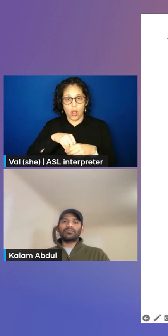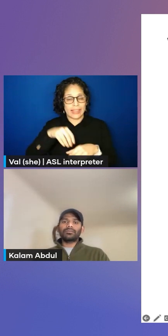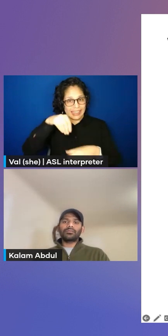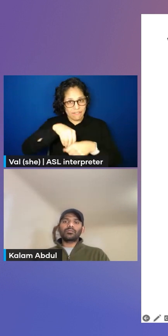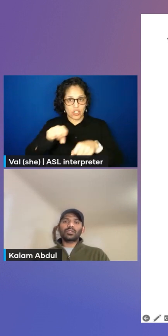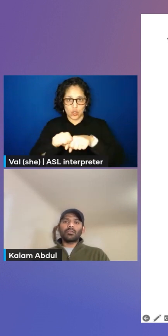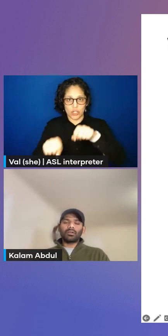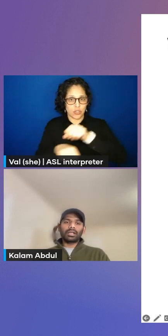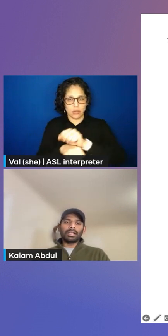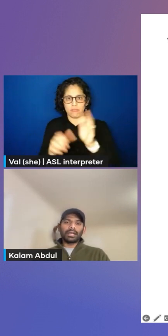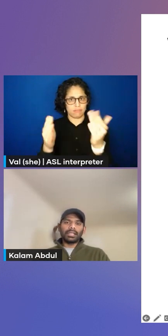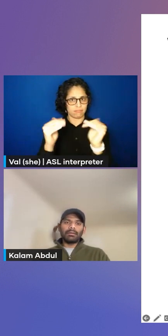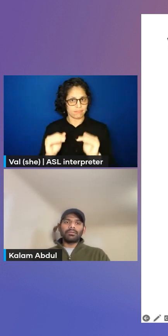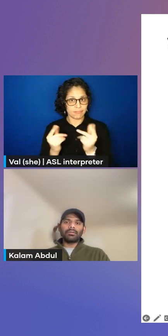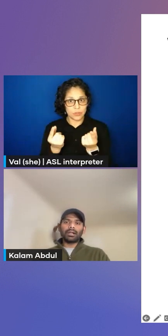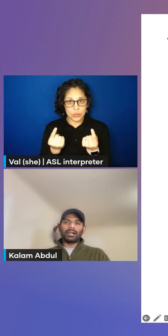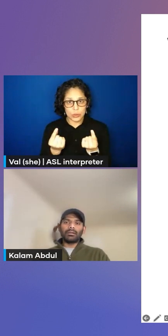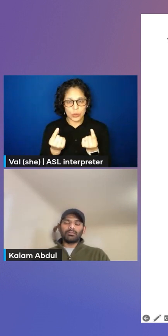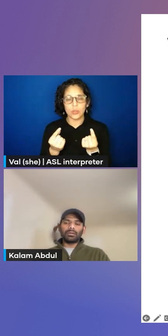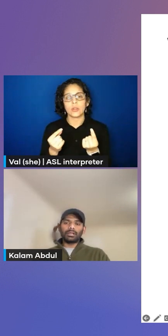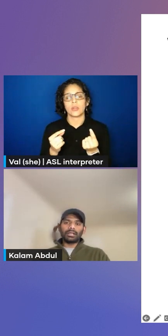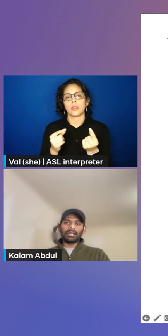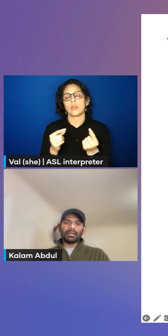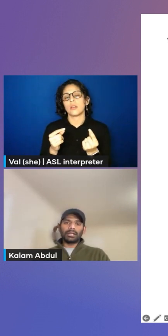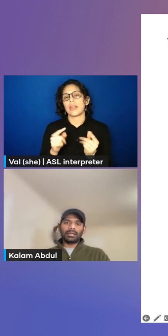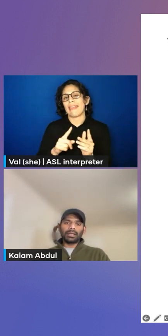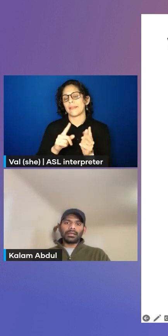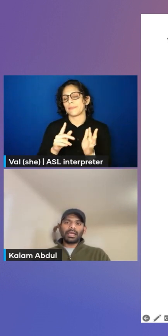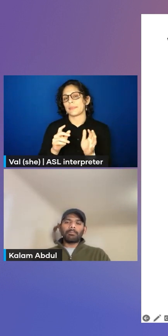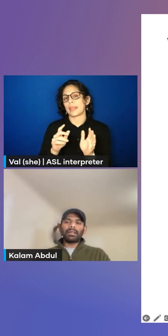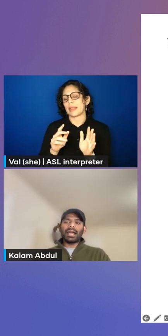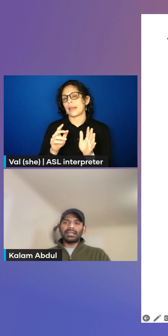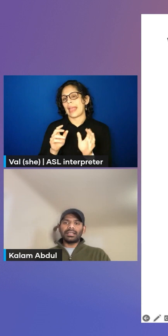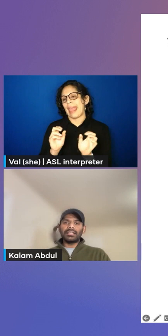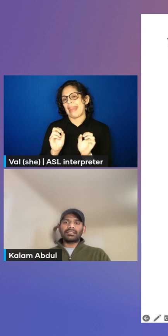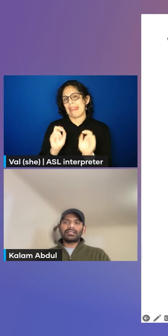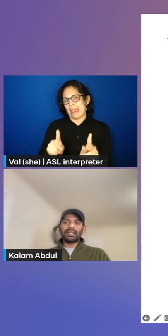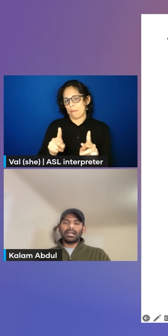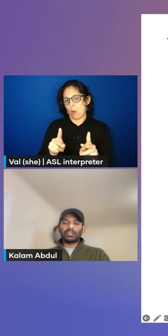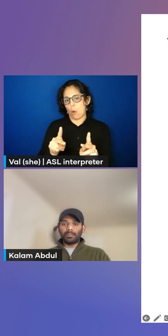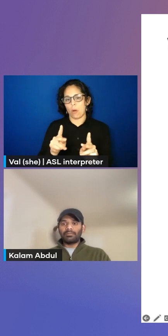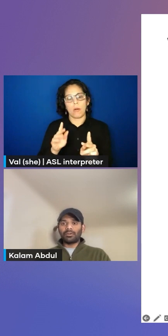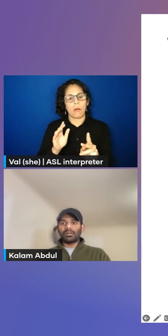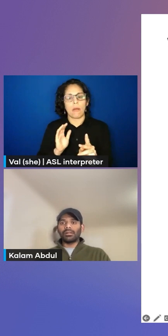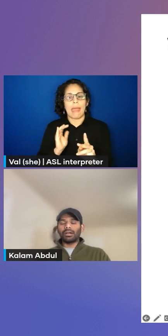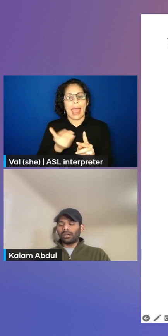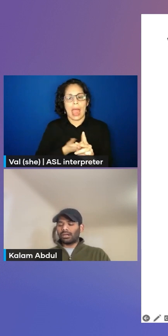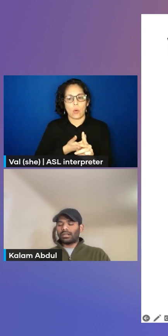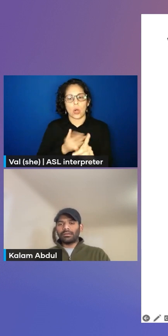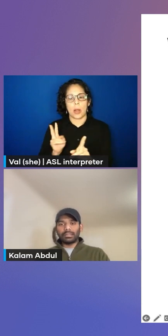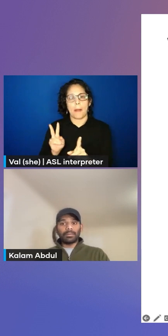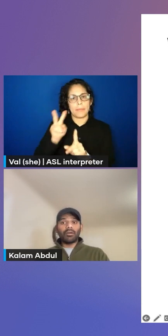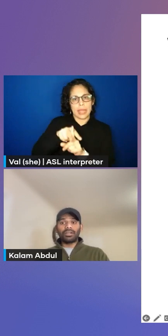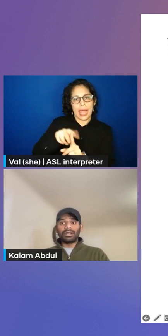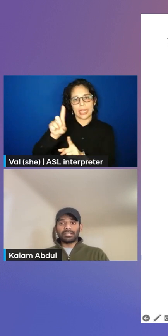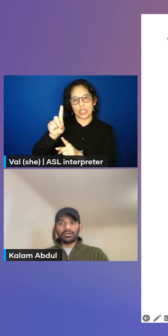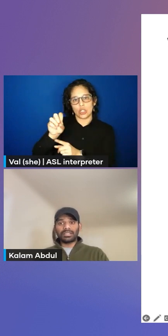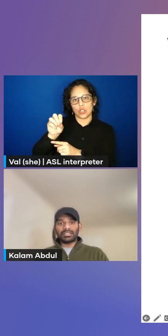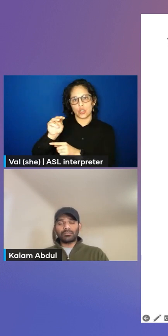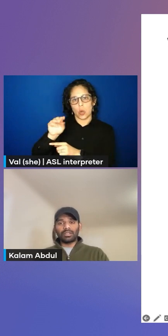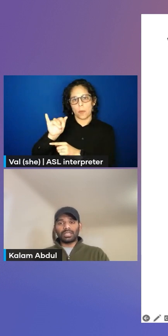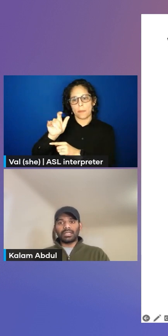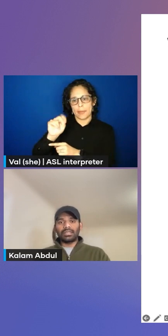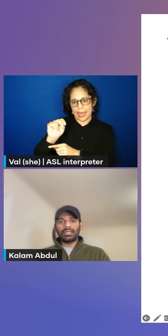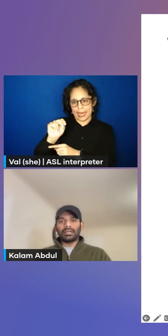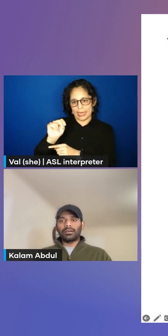to enable or apply is a domain model or the boundary